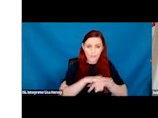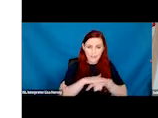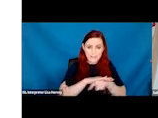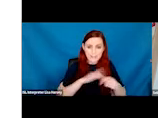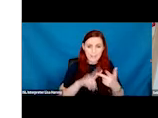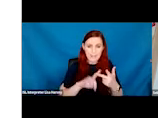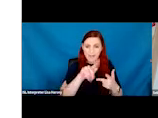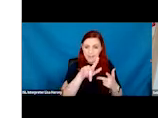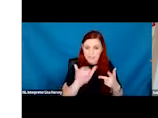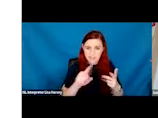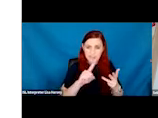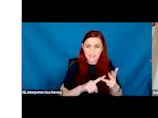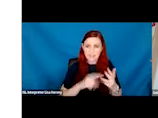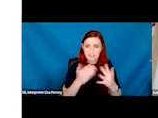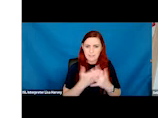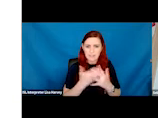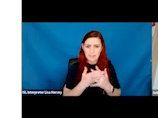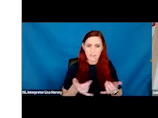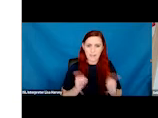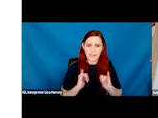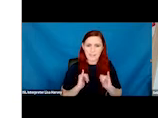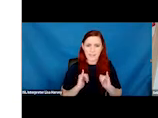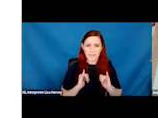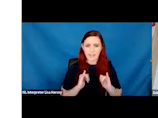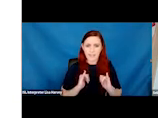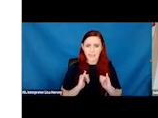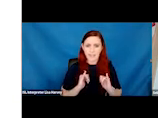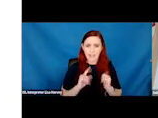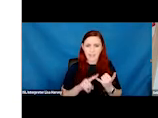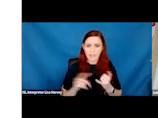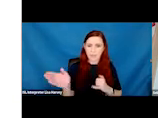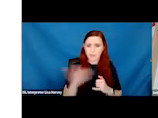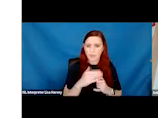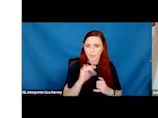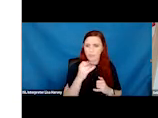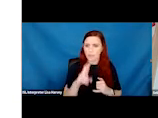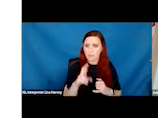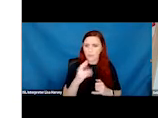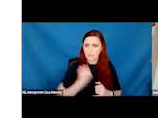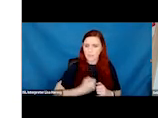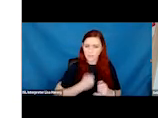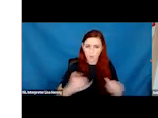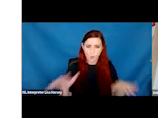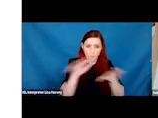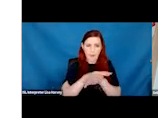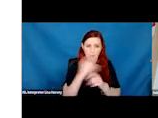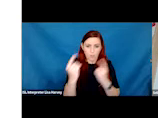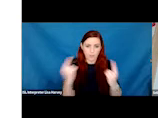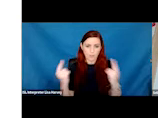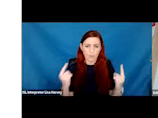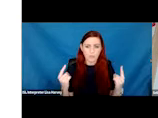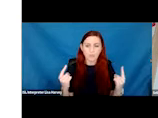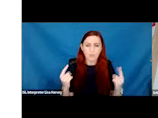orientation, ability, and gender identity overlap with one another.